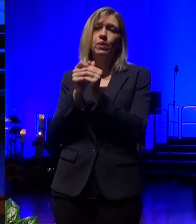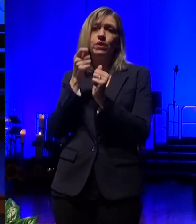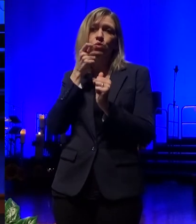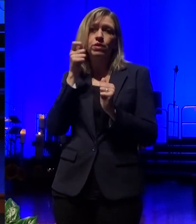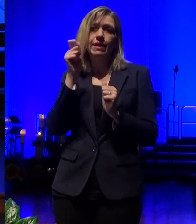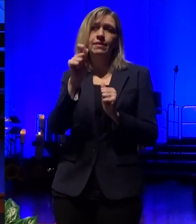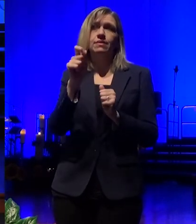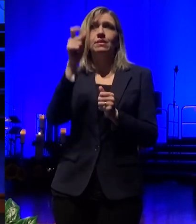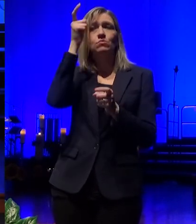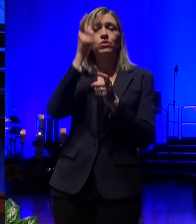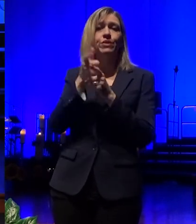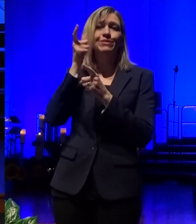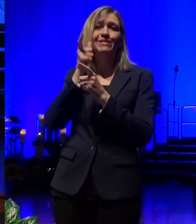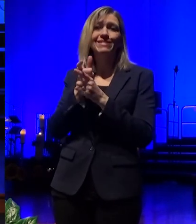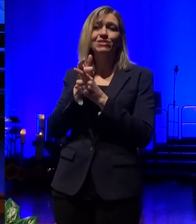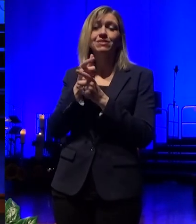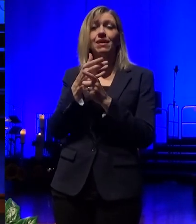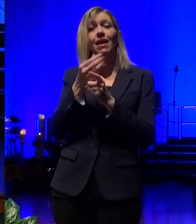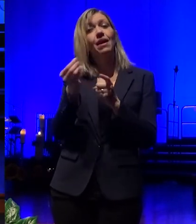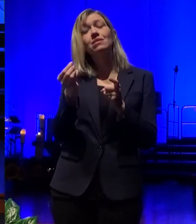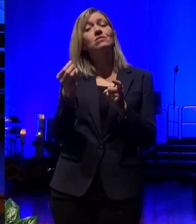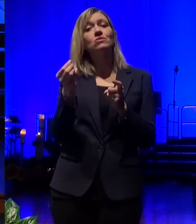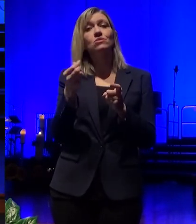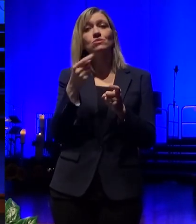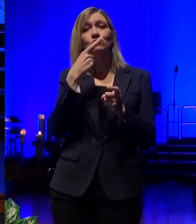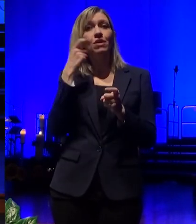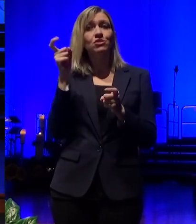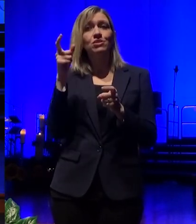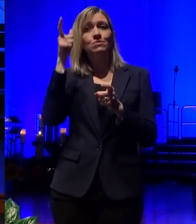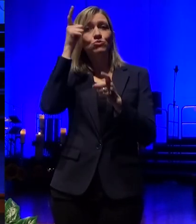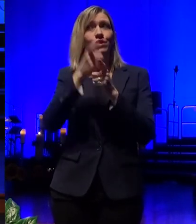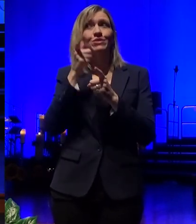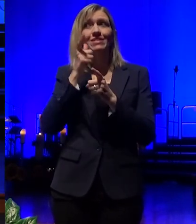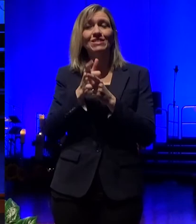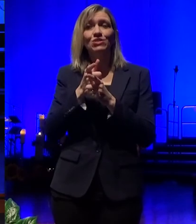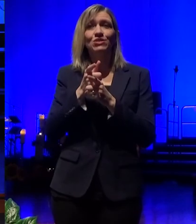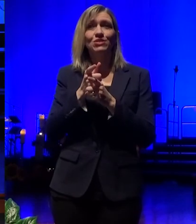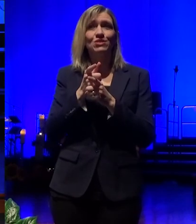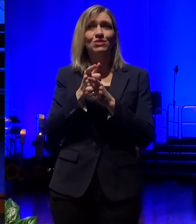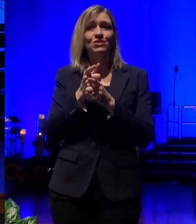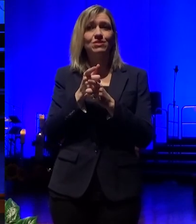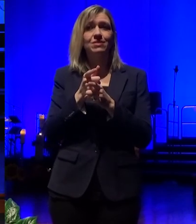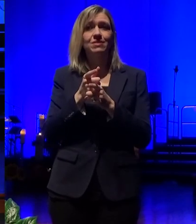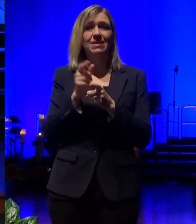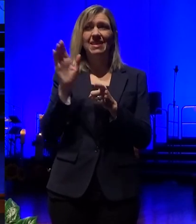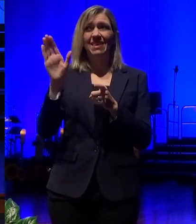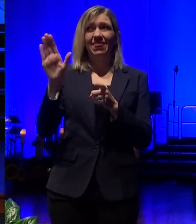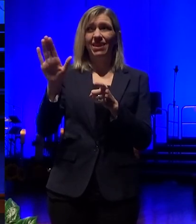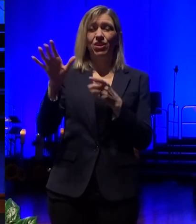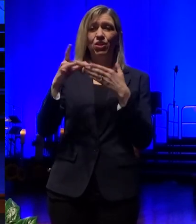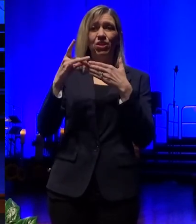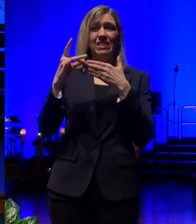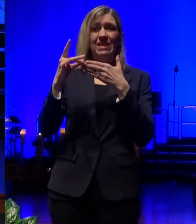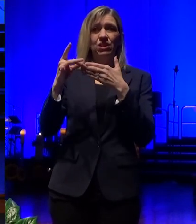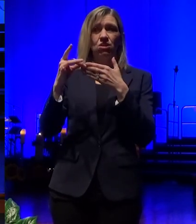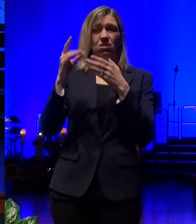and sisters, and even our Russian brothers and sisters, whose leader is doing what he's